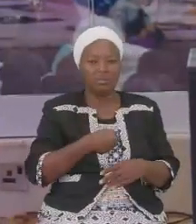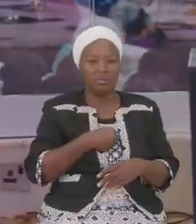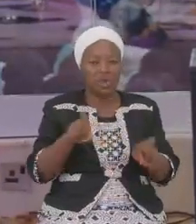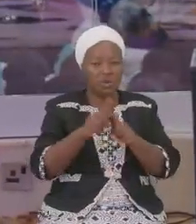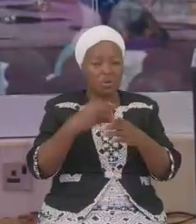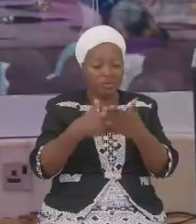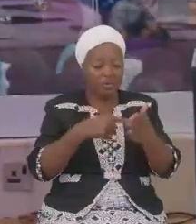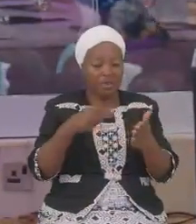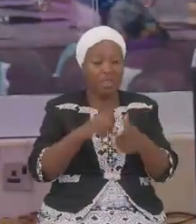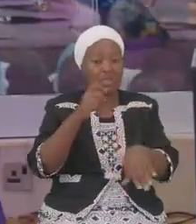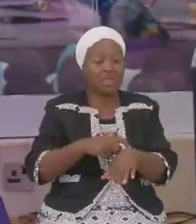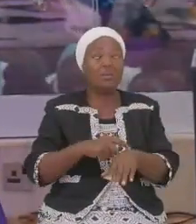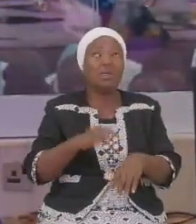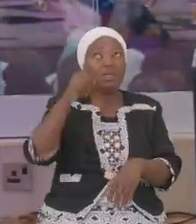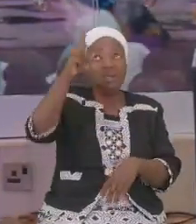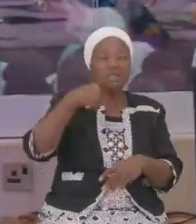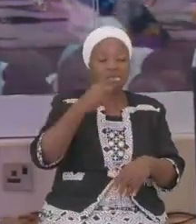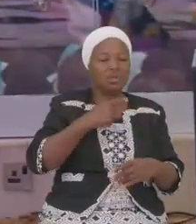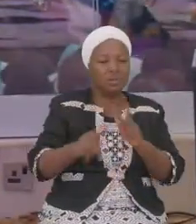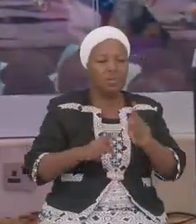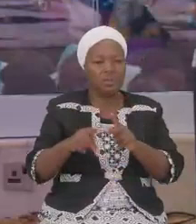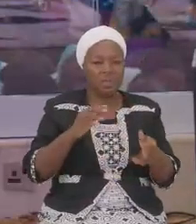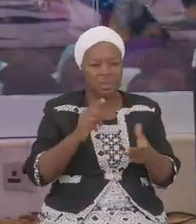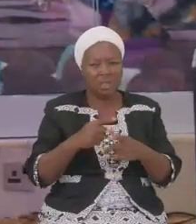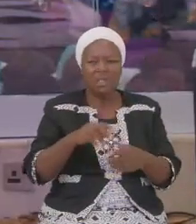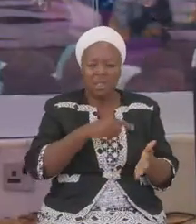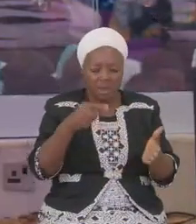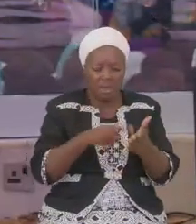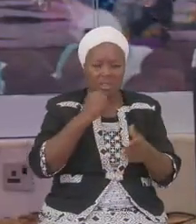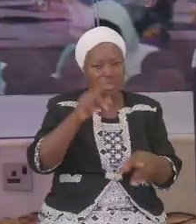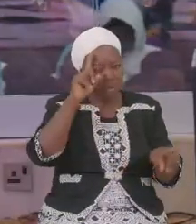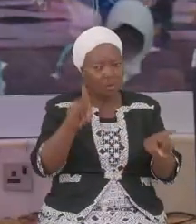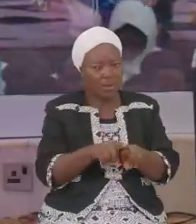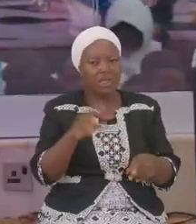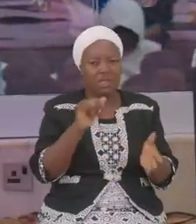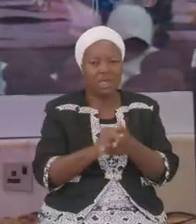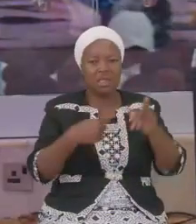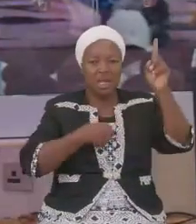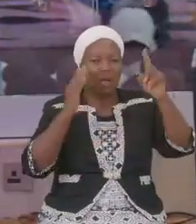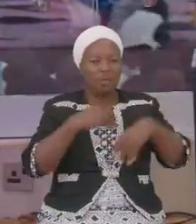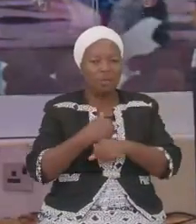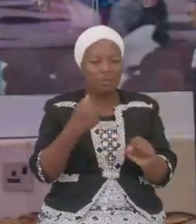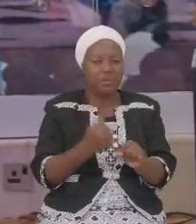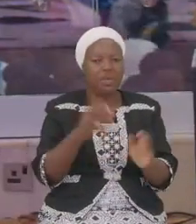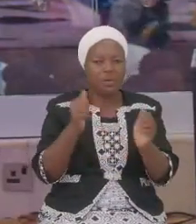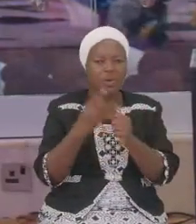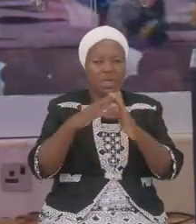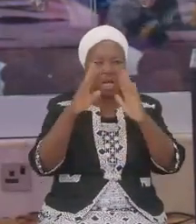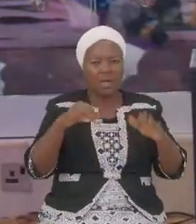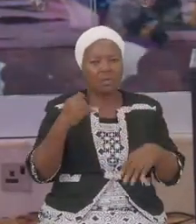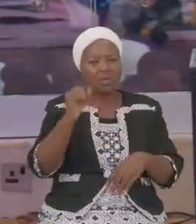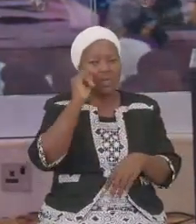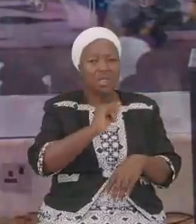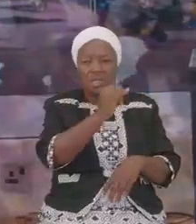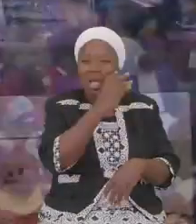had told the people, he said, this is the covenant that I will make with the house of